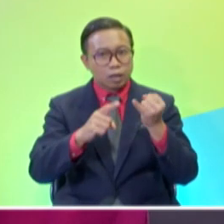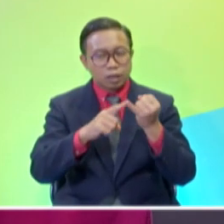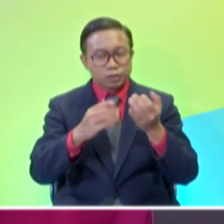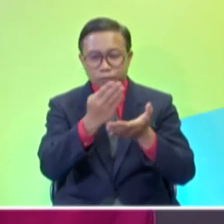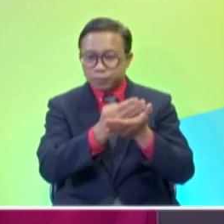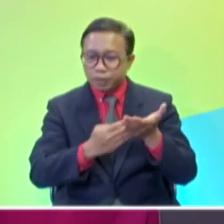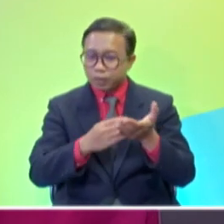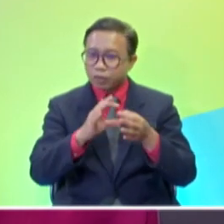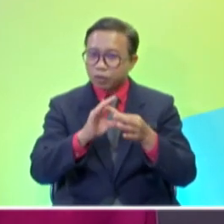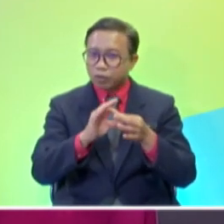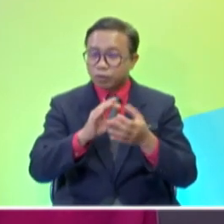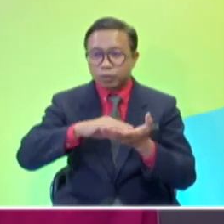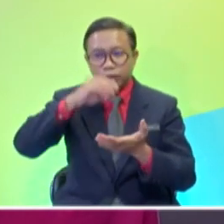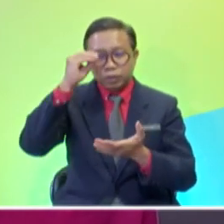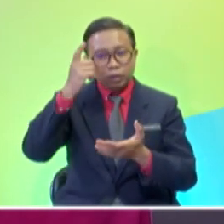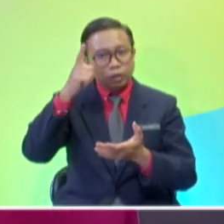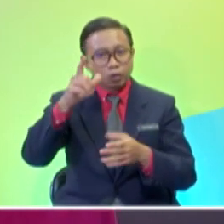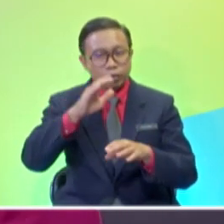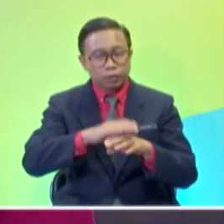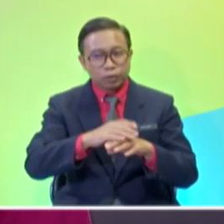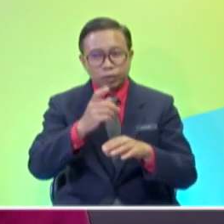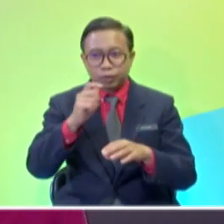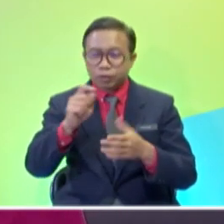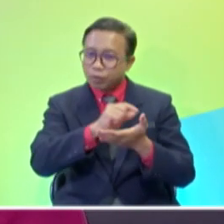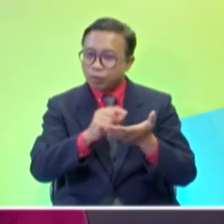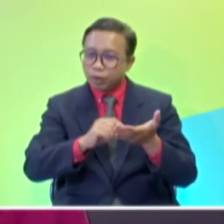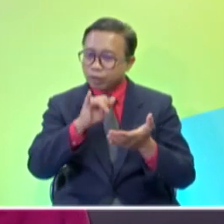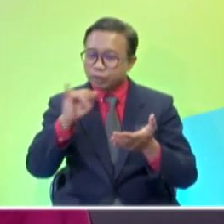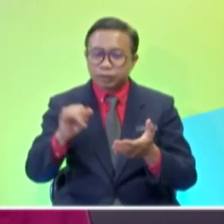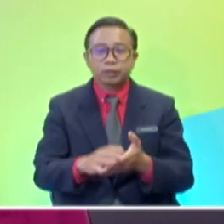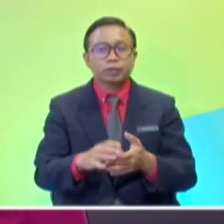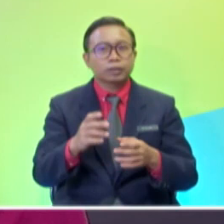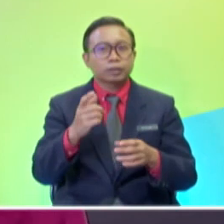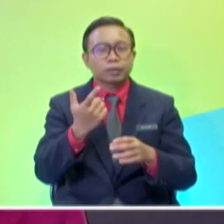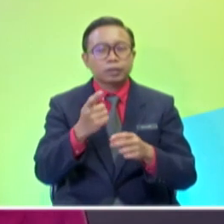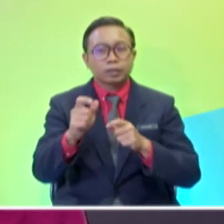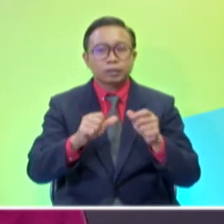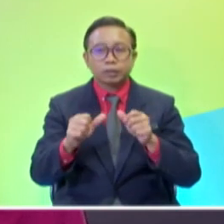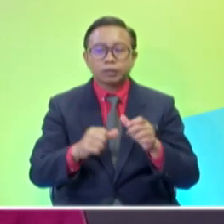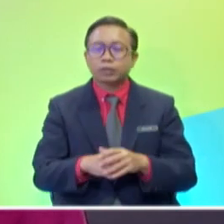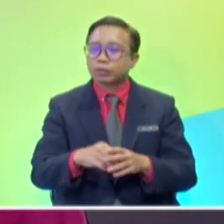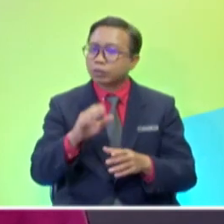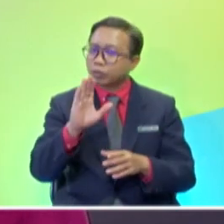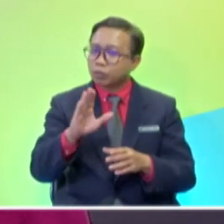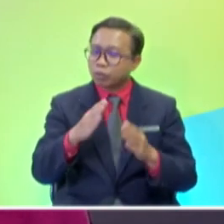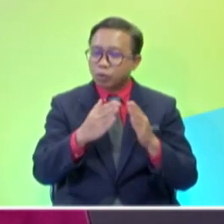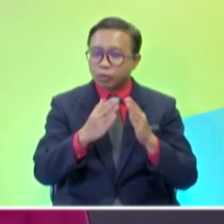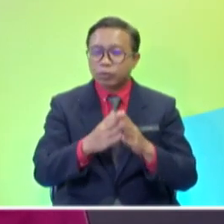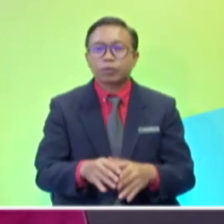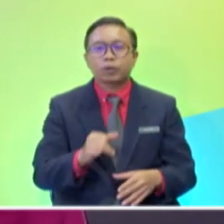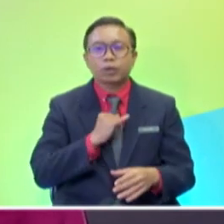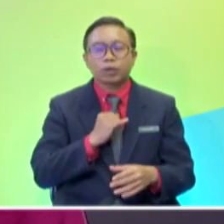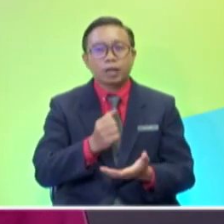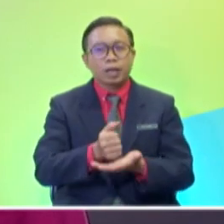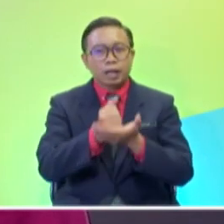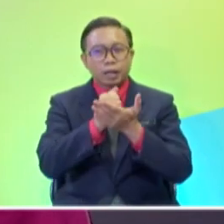our segment today, which is looking at the writing task. Okay. Okay, this is your homework, but I'm going to help